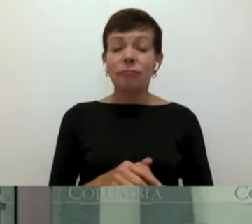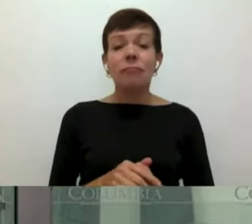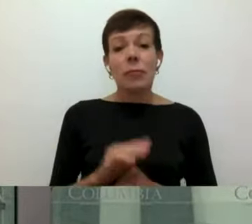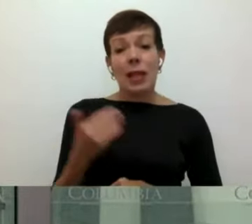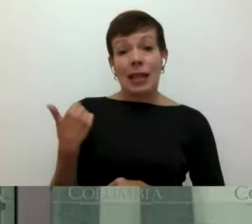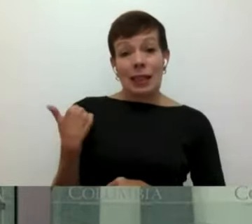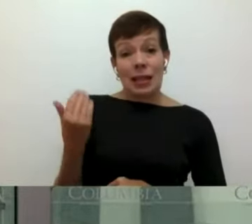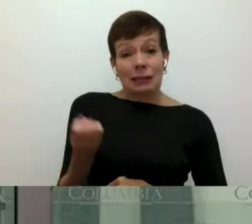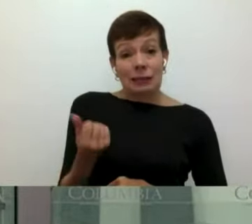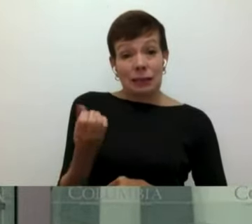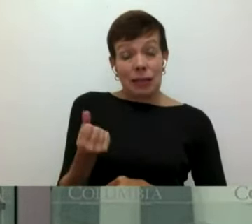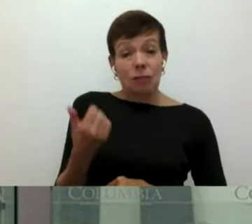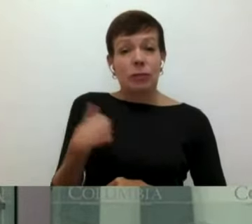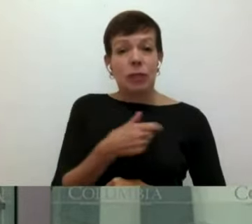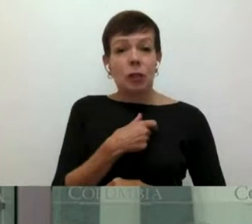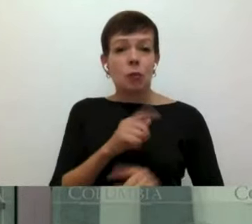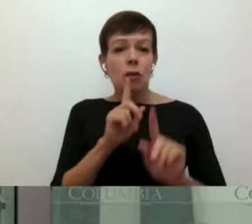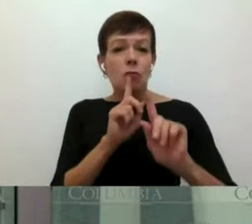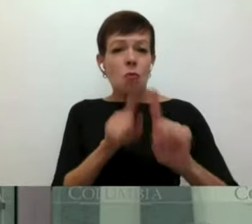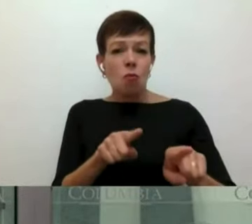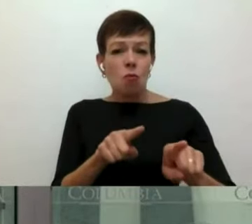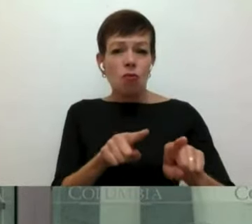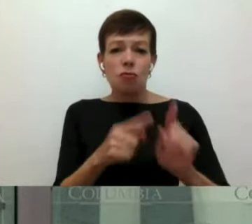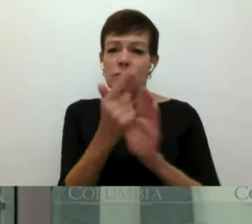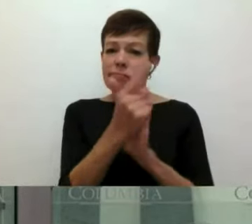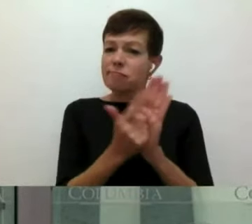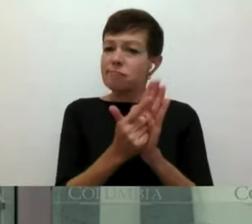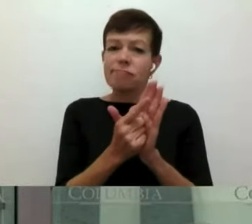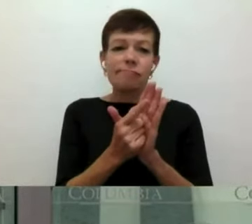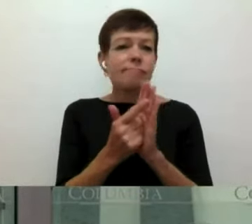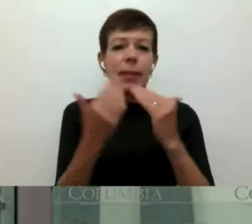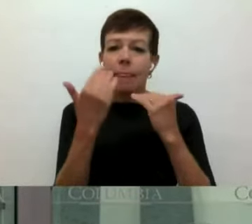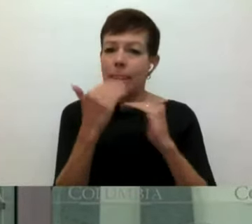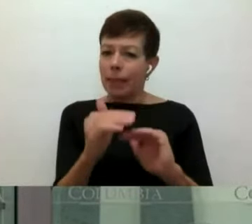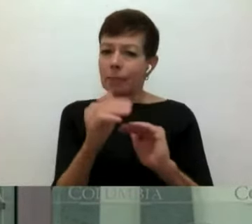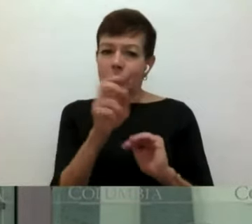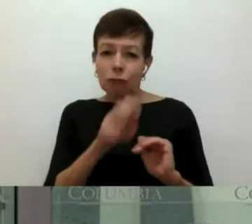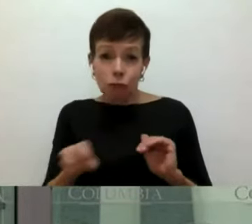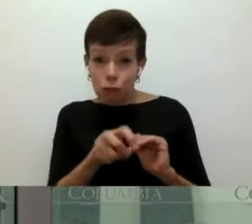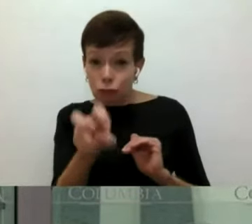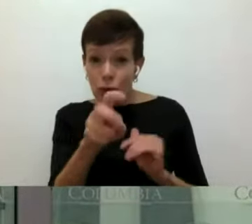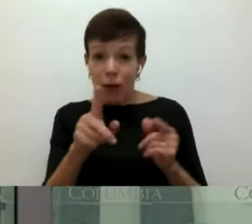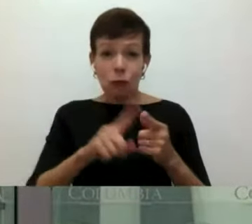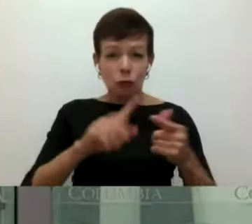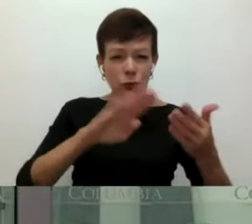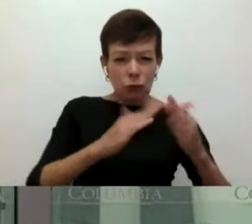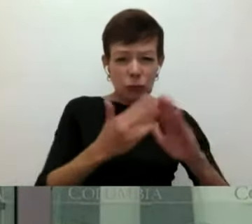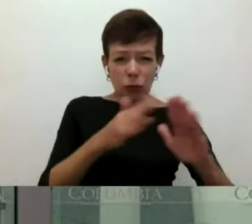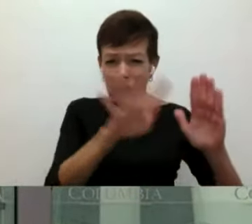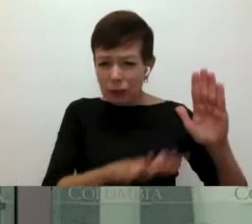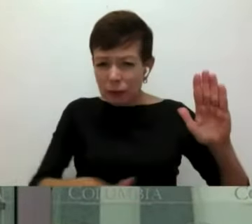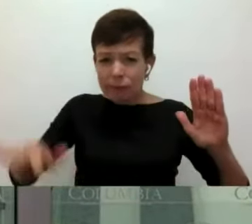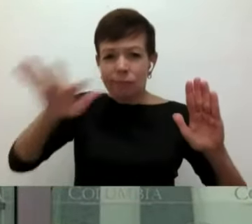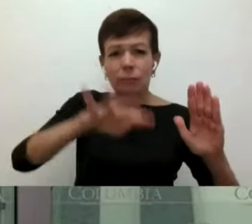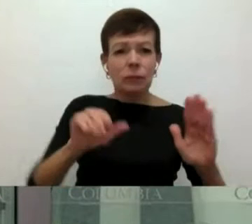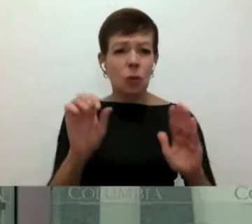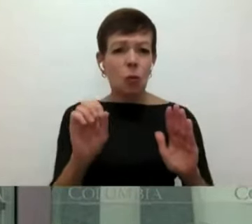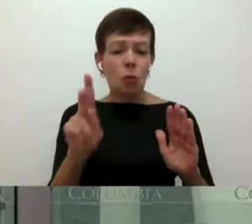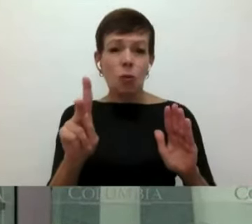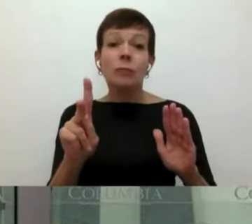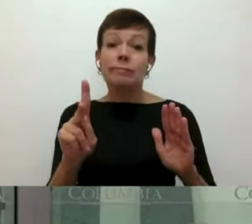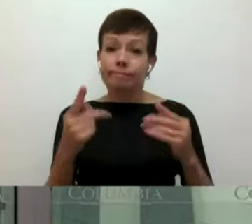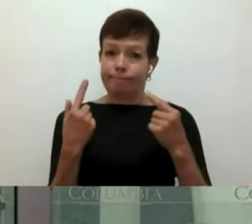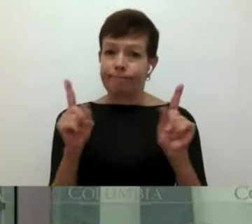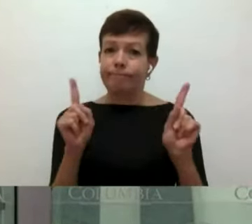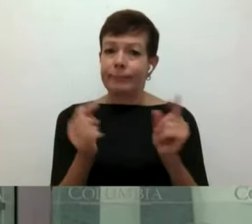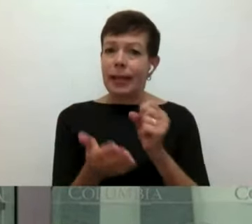yesterday, the emergency order that we put in place on Saturday restricting travel to a number of communities in the Okanagan has